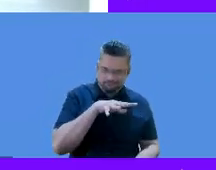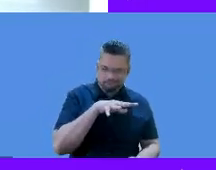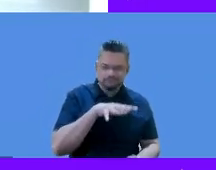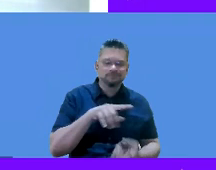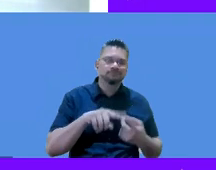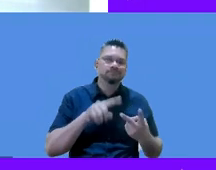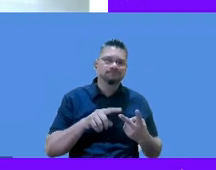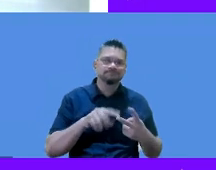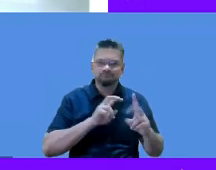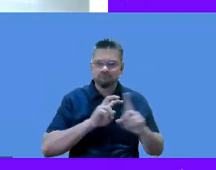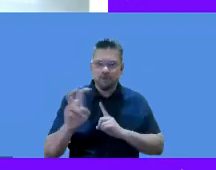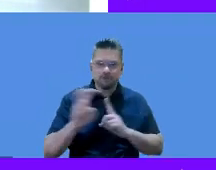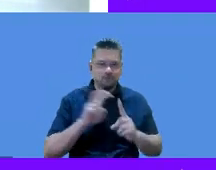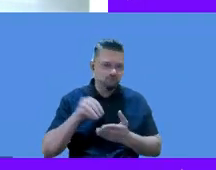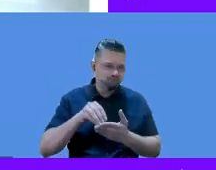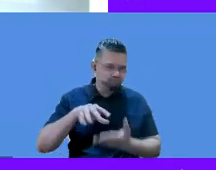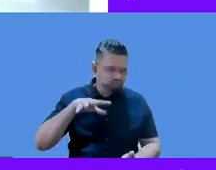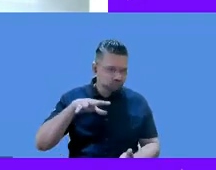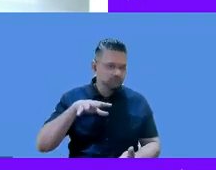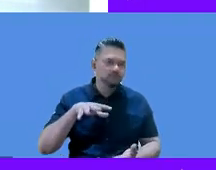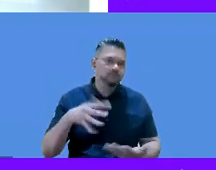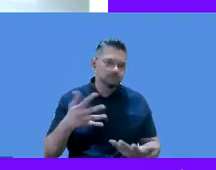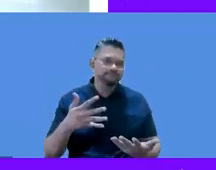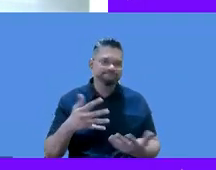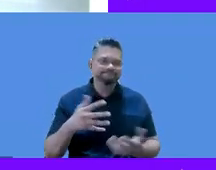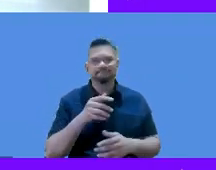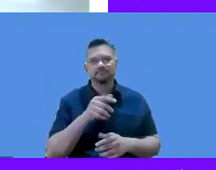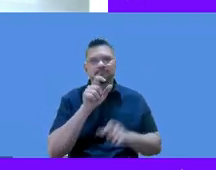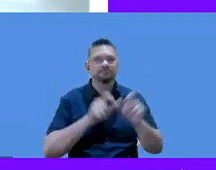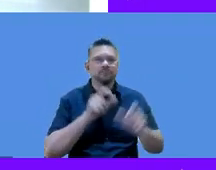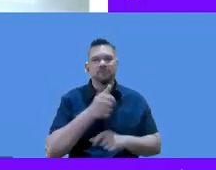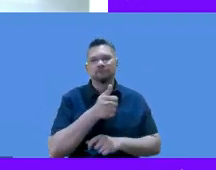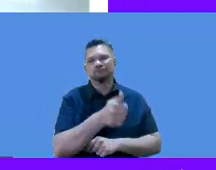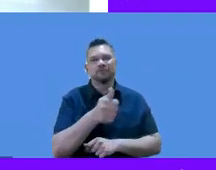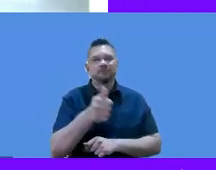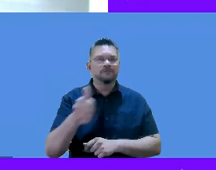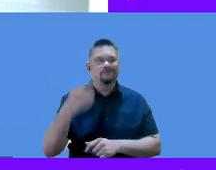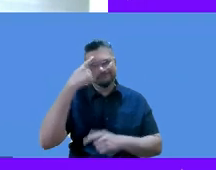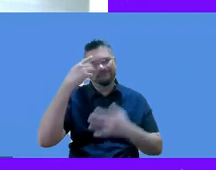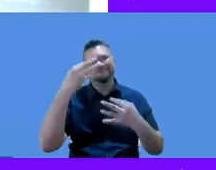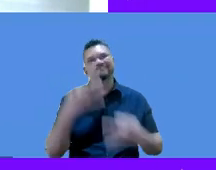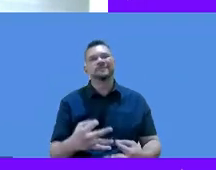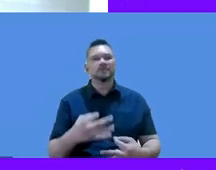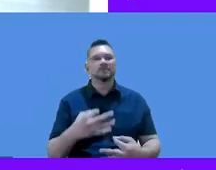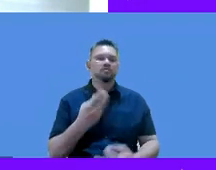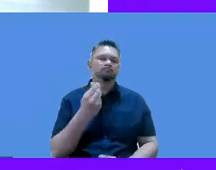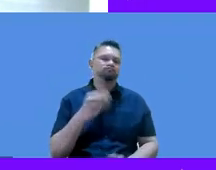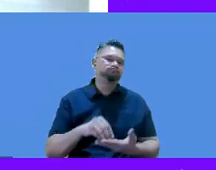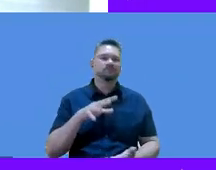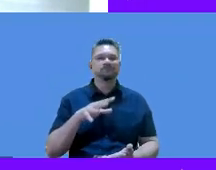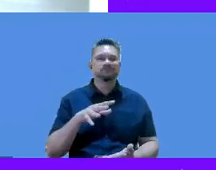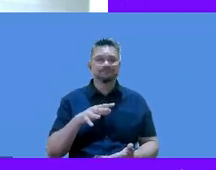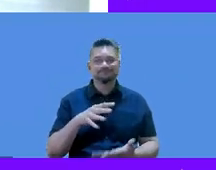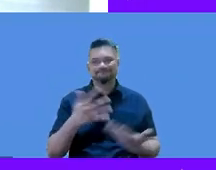that included arbitrary pricing by vehicle operators. During COVID, unfortunately, as we know, there were